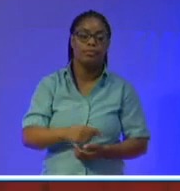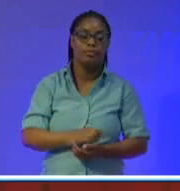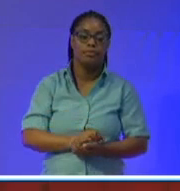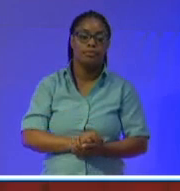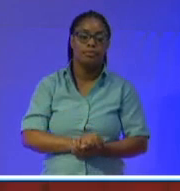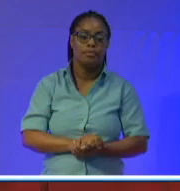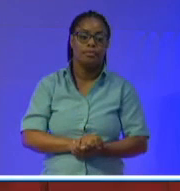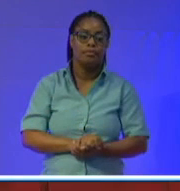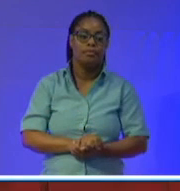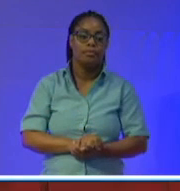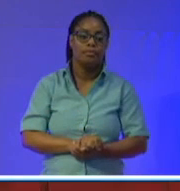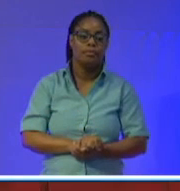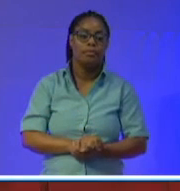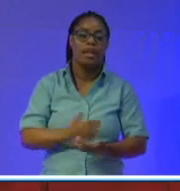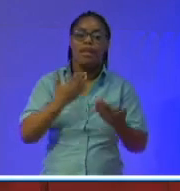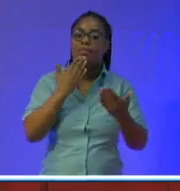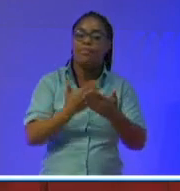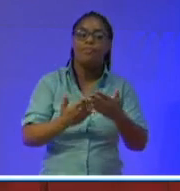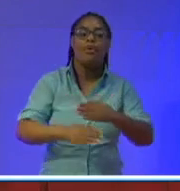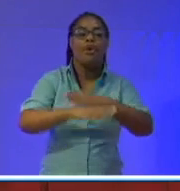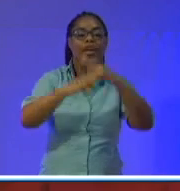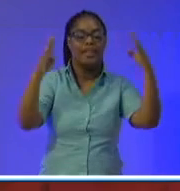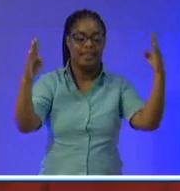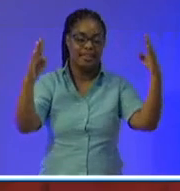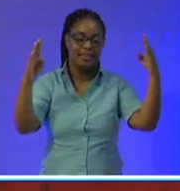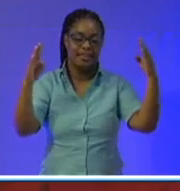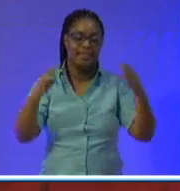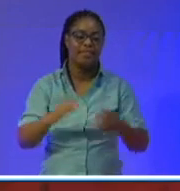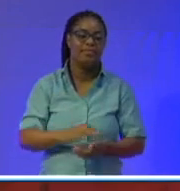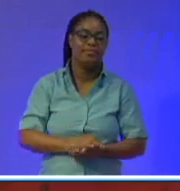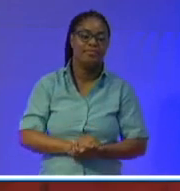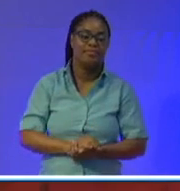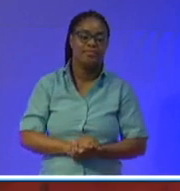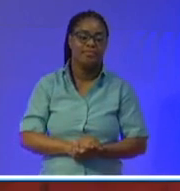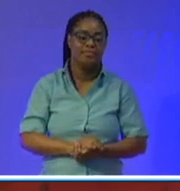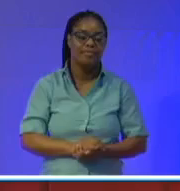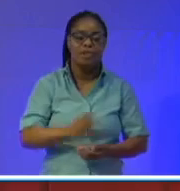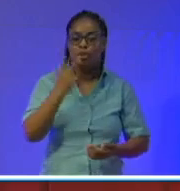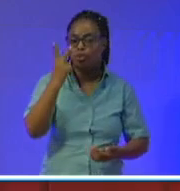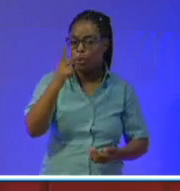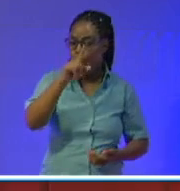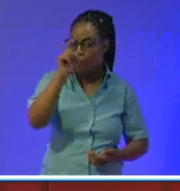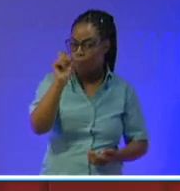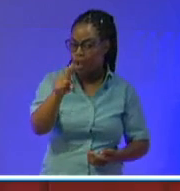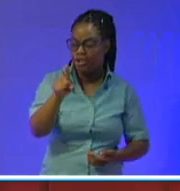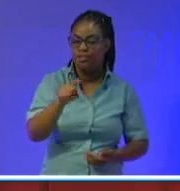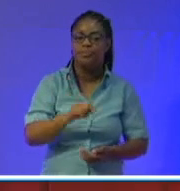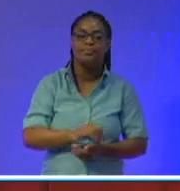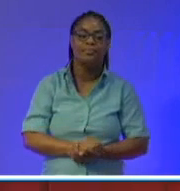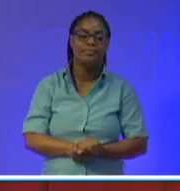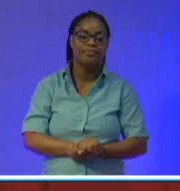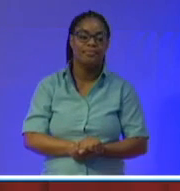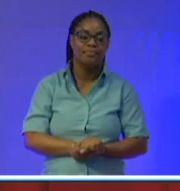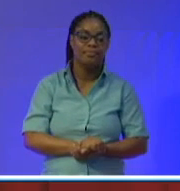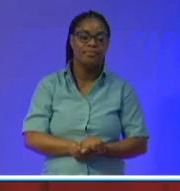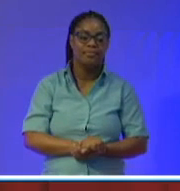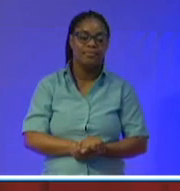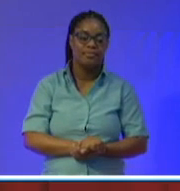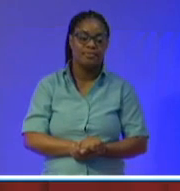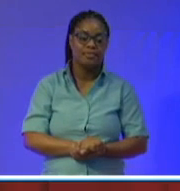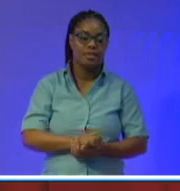Good morning, Suan Wayo from ACP News. I have two questions, one for Dr. Surjit Singh and one for the